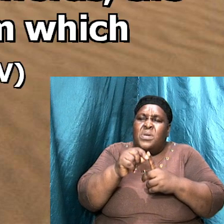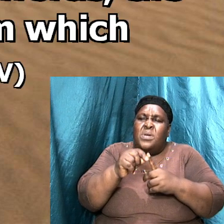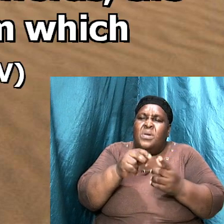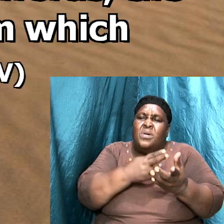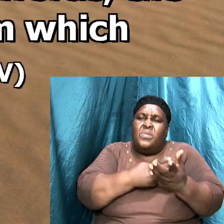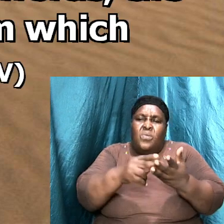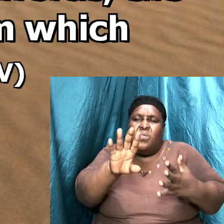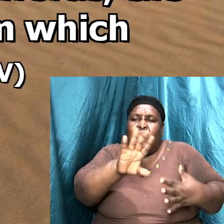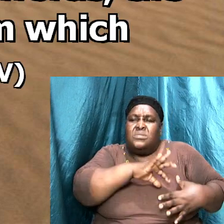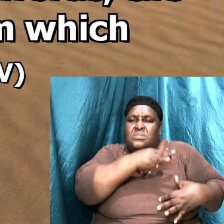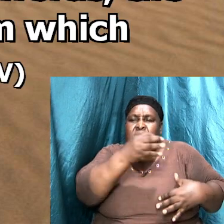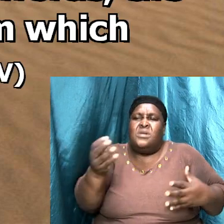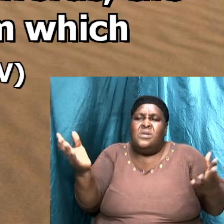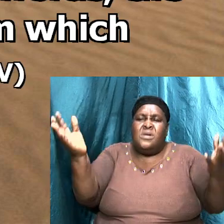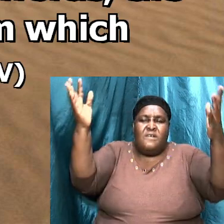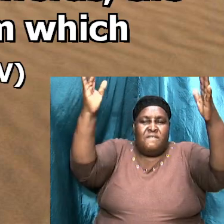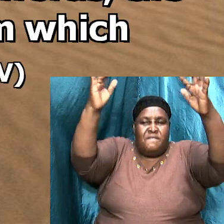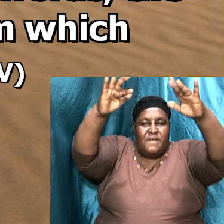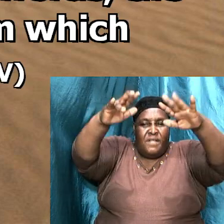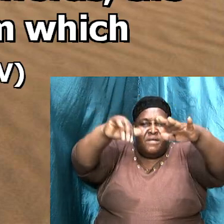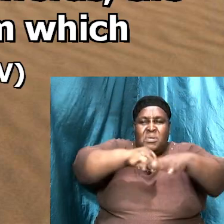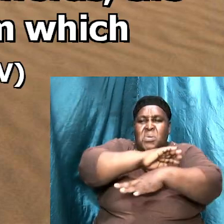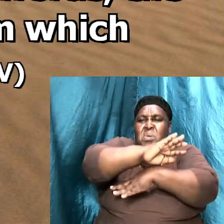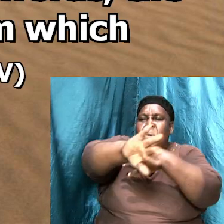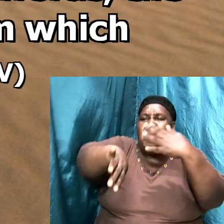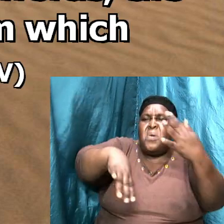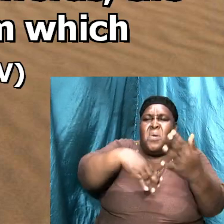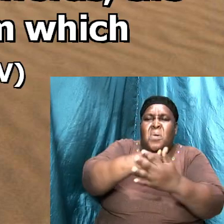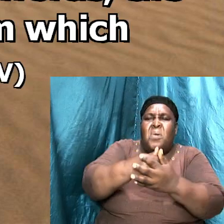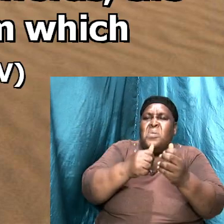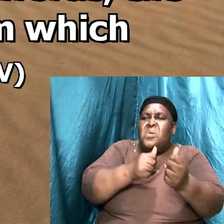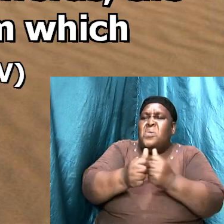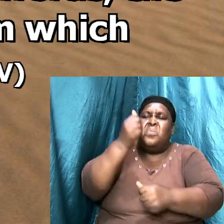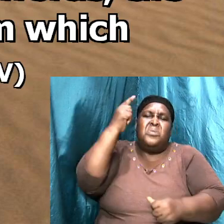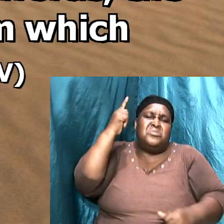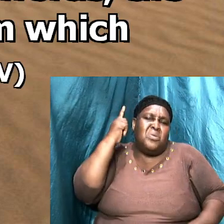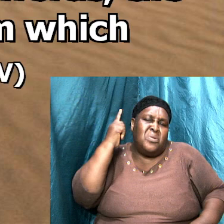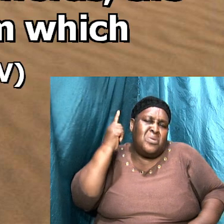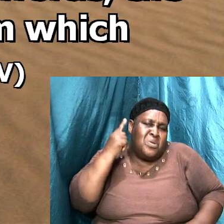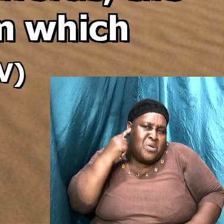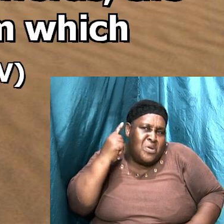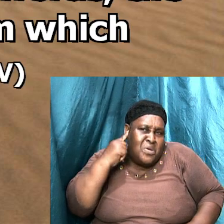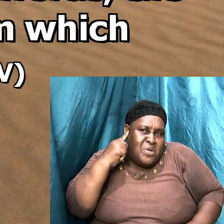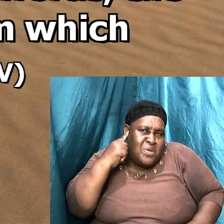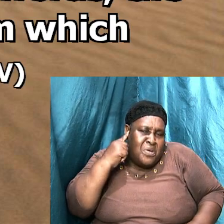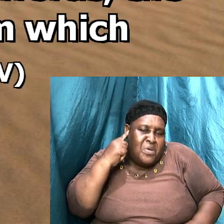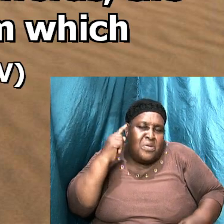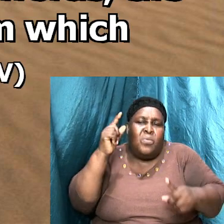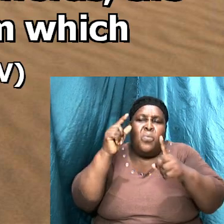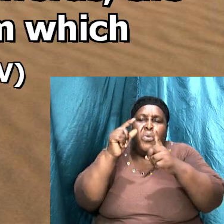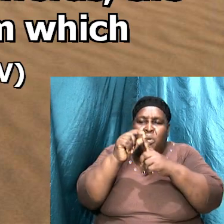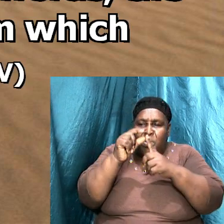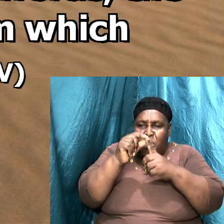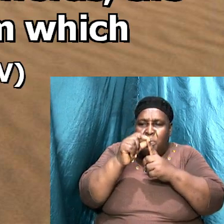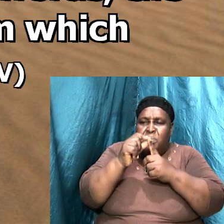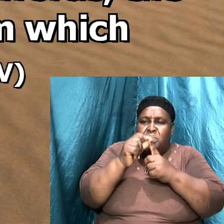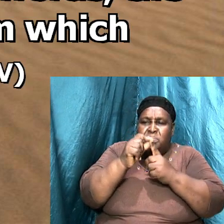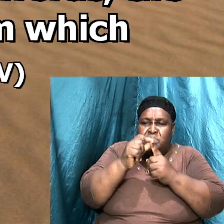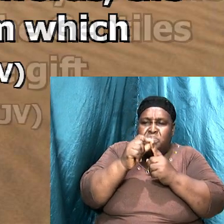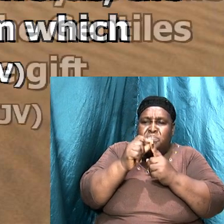the Holy Ghost fell on all them which heard the word